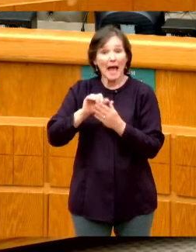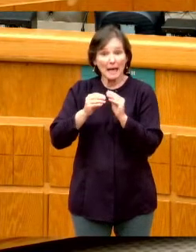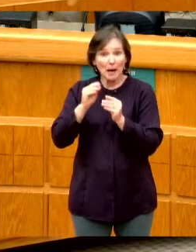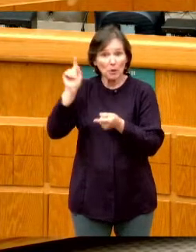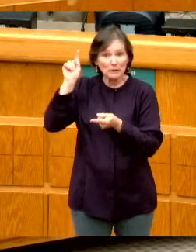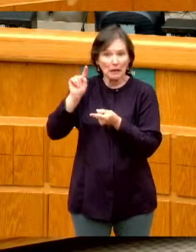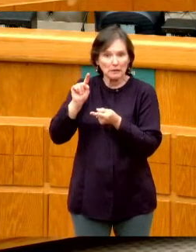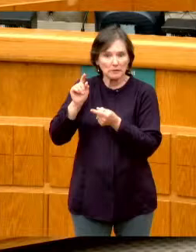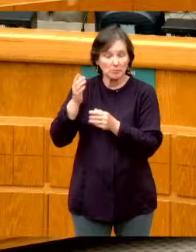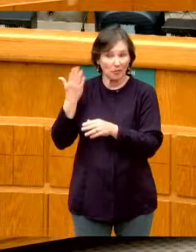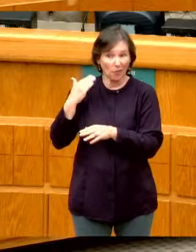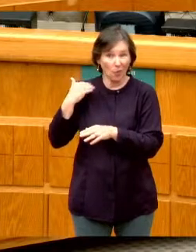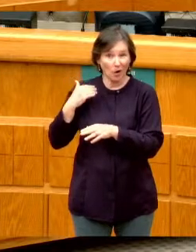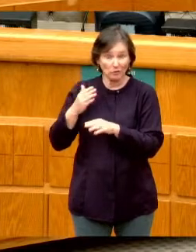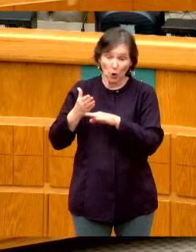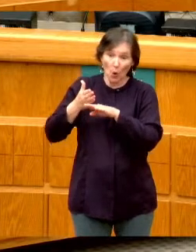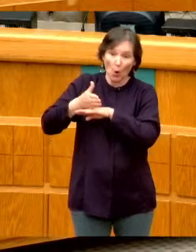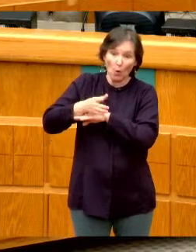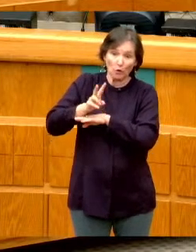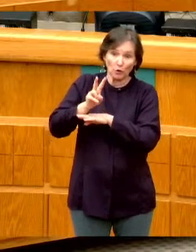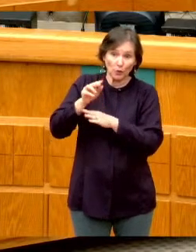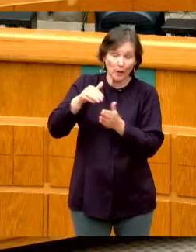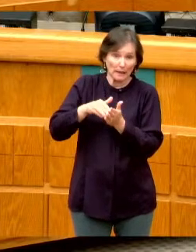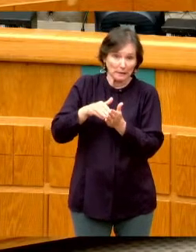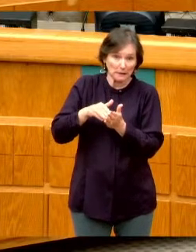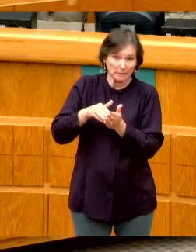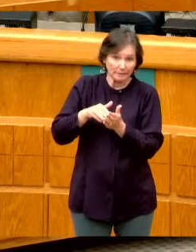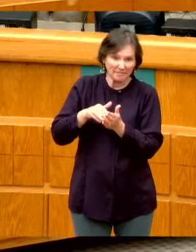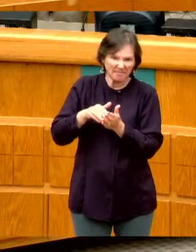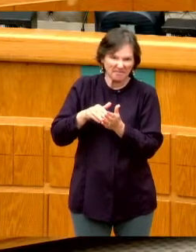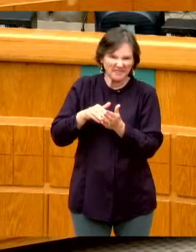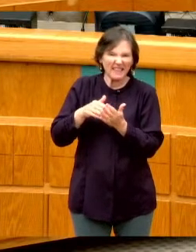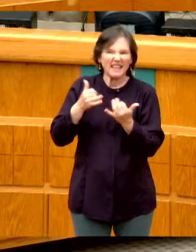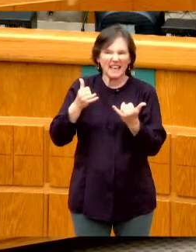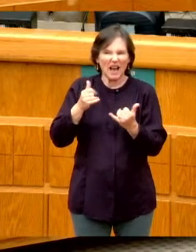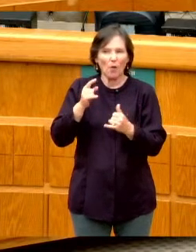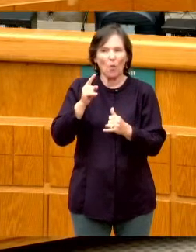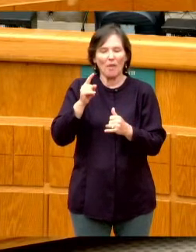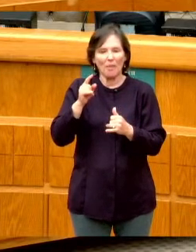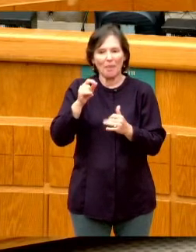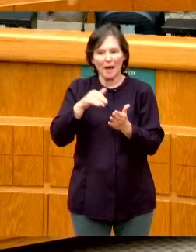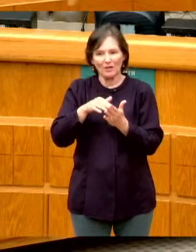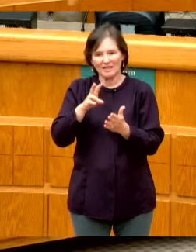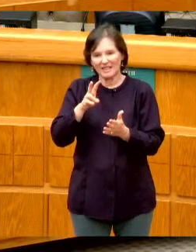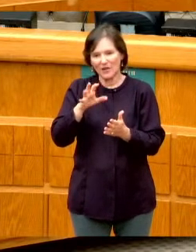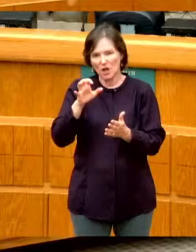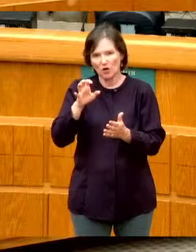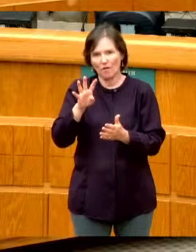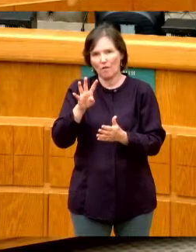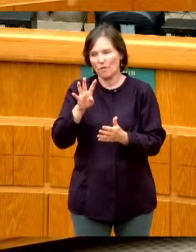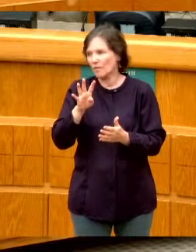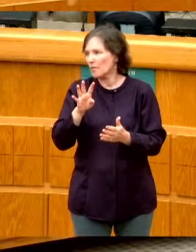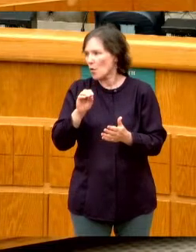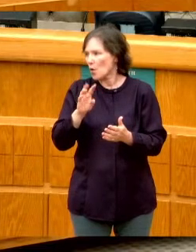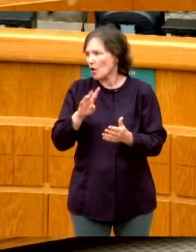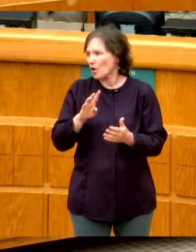over 2,000 to 1,000. 704 deaths for a total of